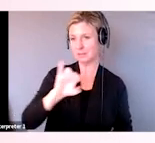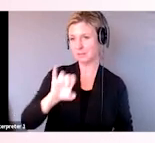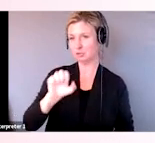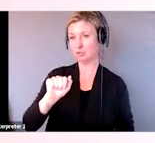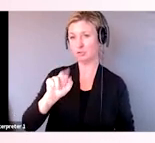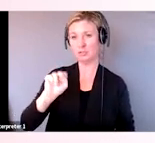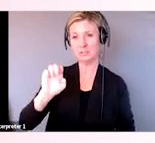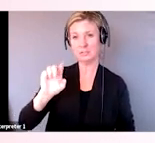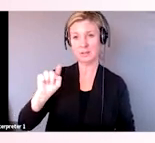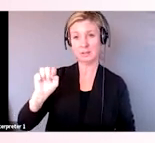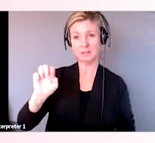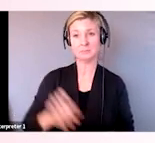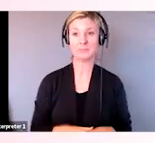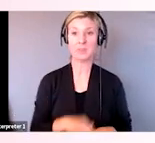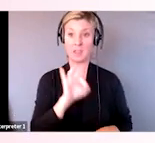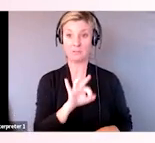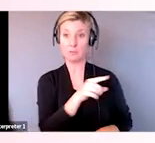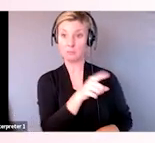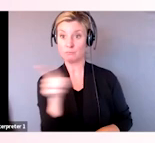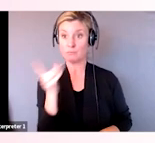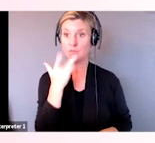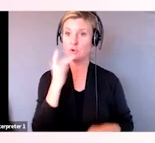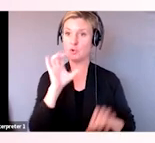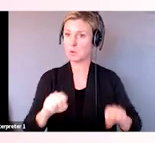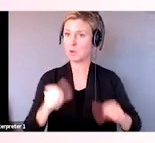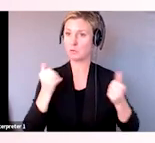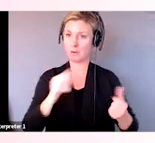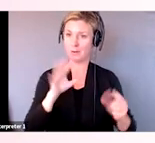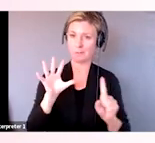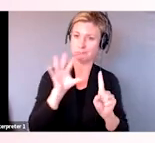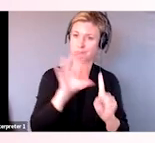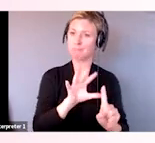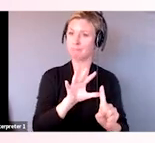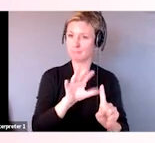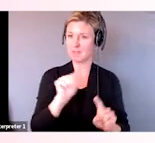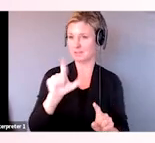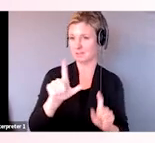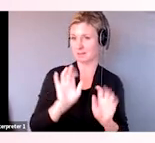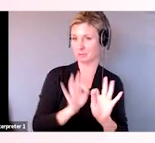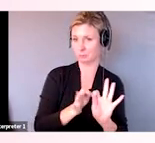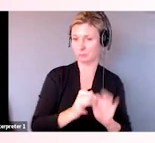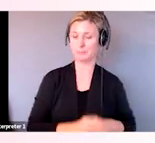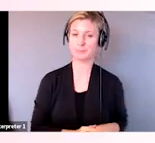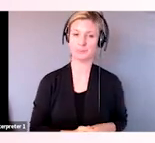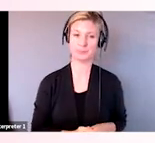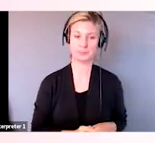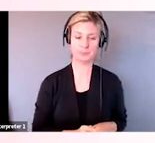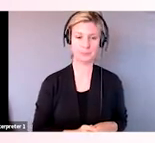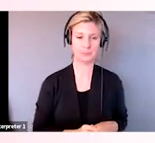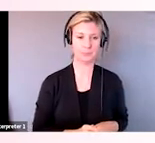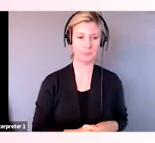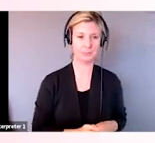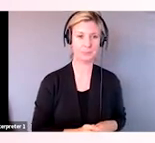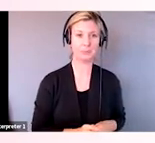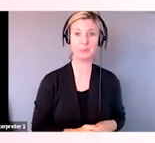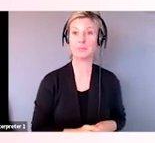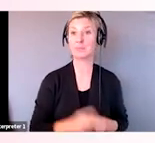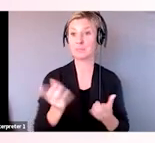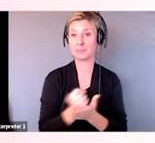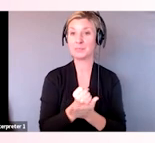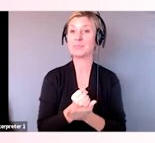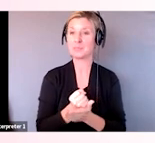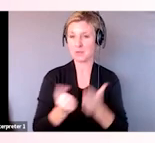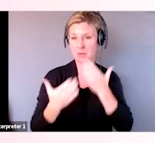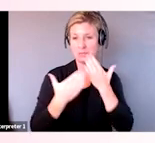ASL interpreter if you need to. While I'm at it, I'd also like to thank our corporate